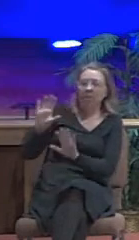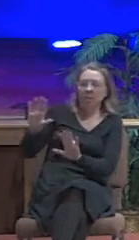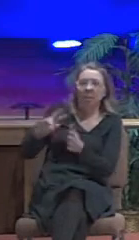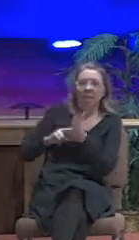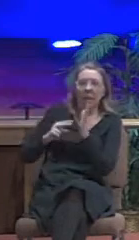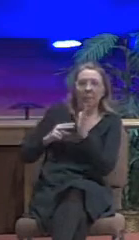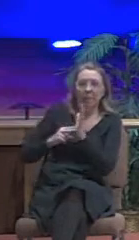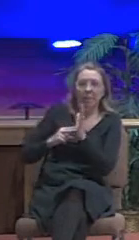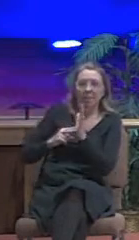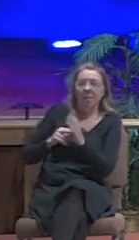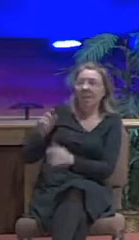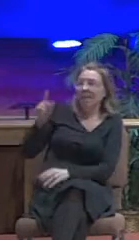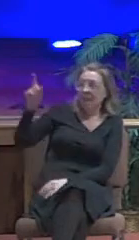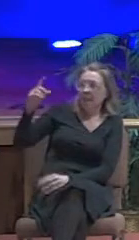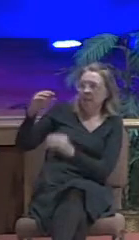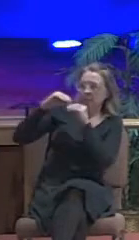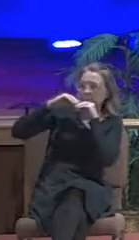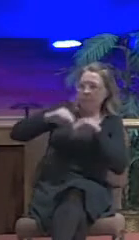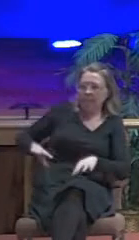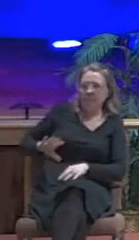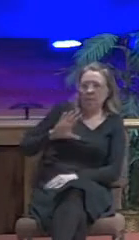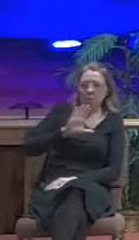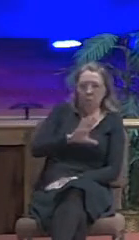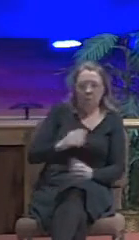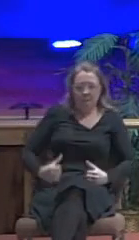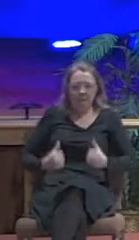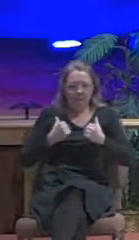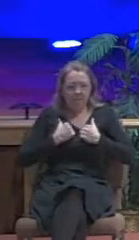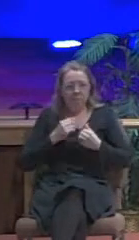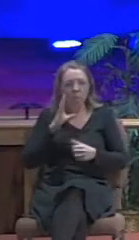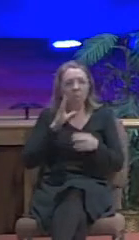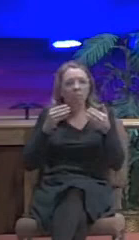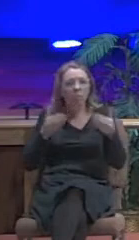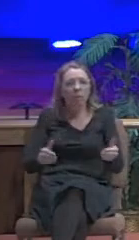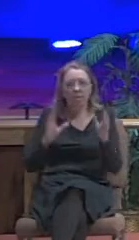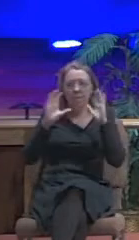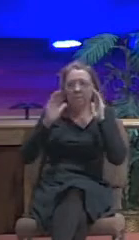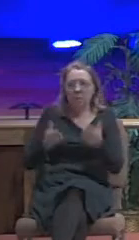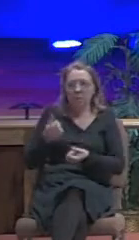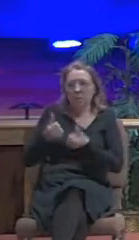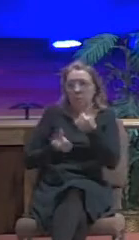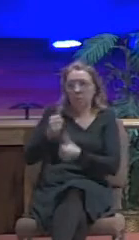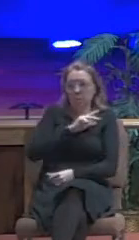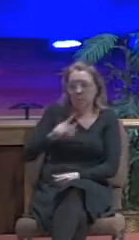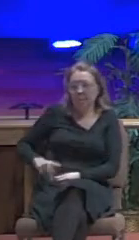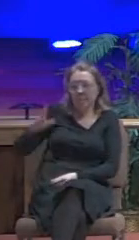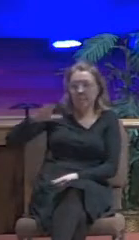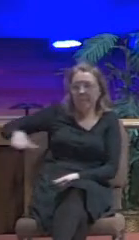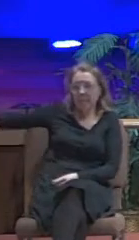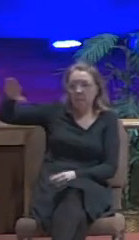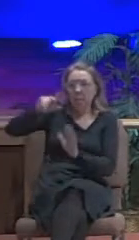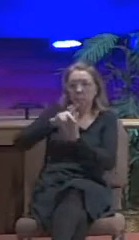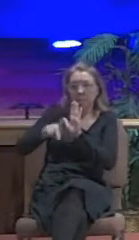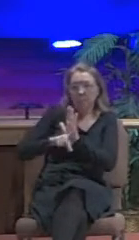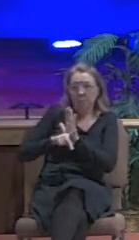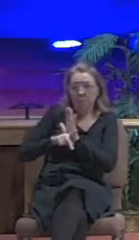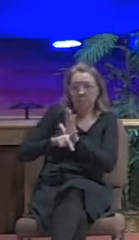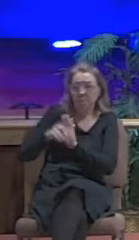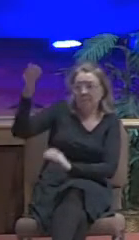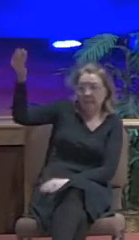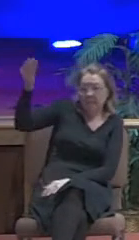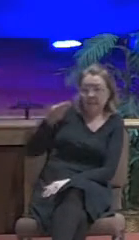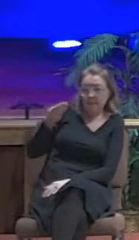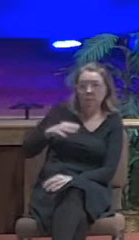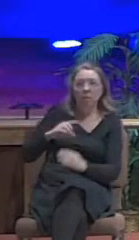life. So we're going to look at what kingdom principles this morning that God attributes to us, starting with verse